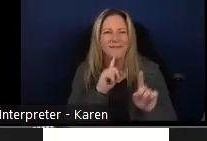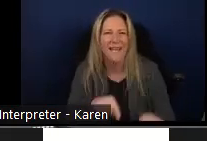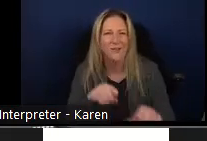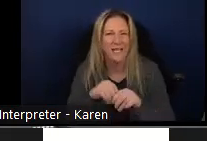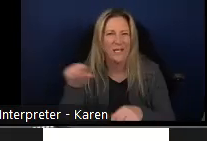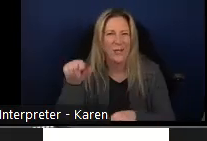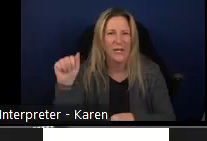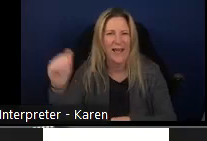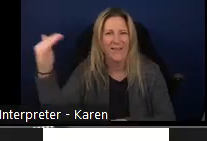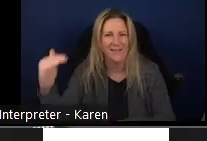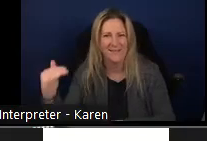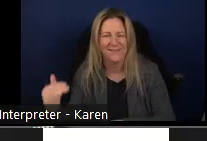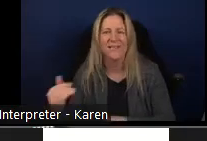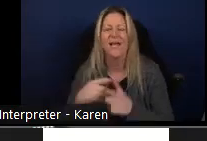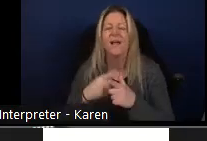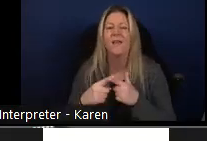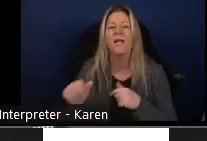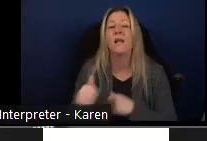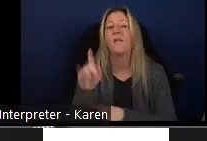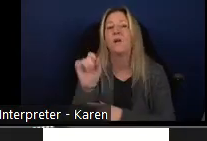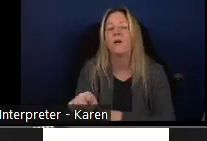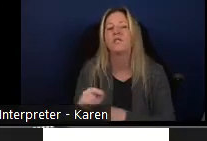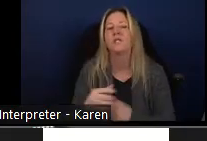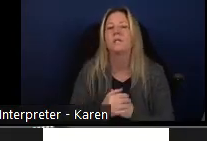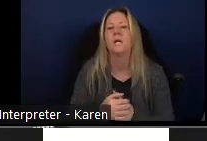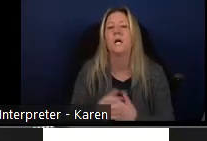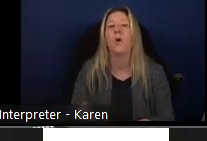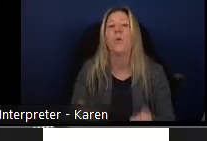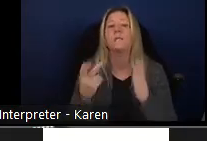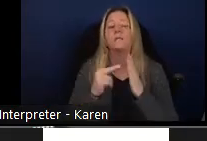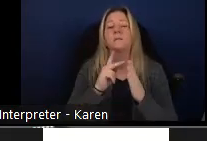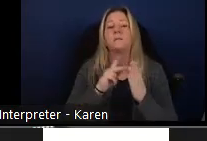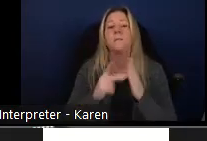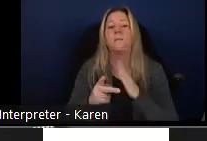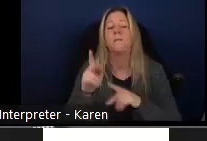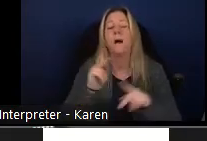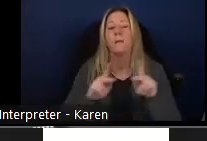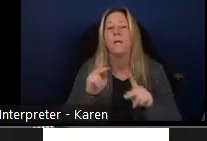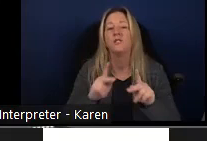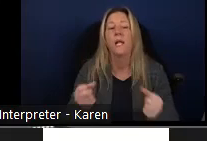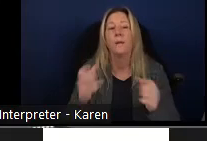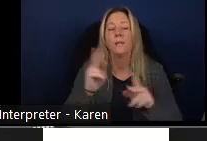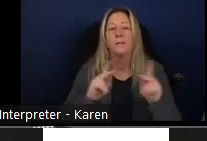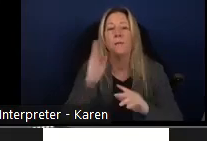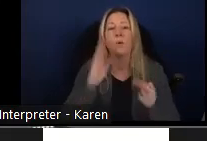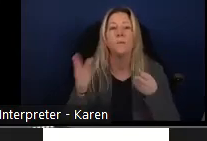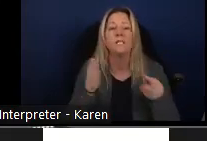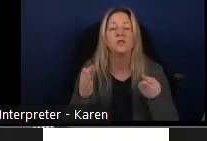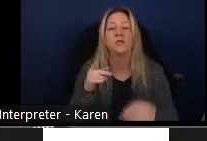then another one wanting to know what is the population that will be served at Clara Brown Commons?